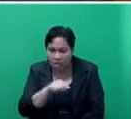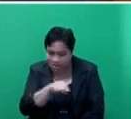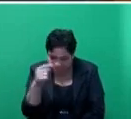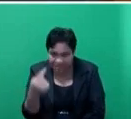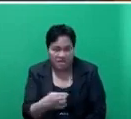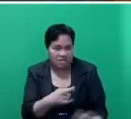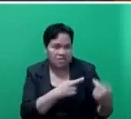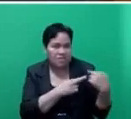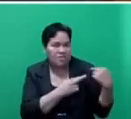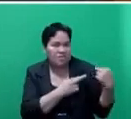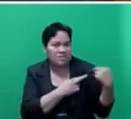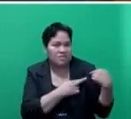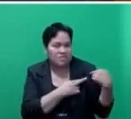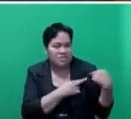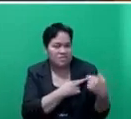to help in